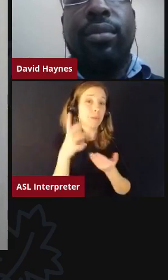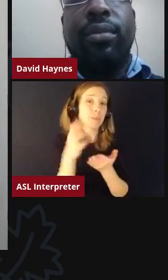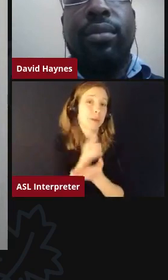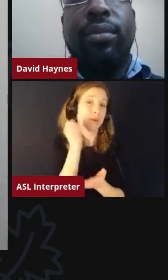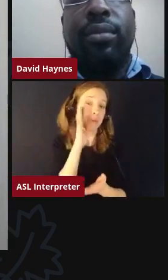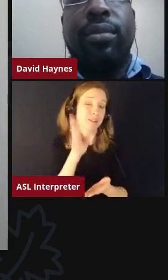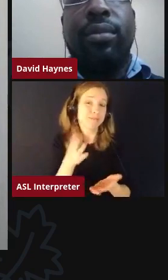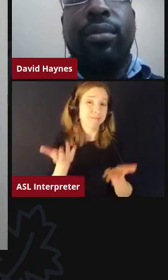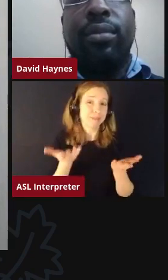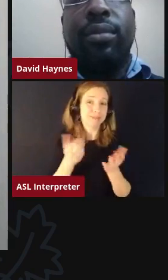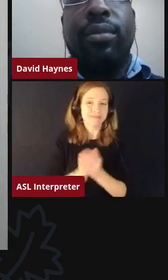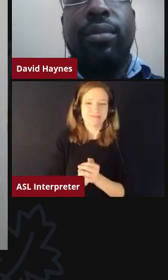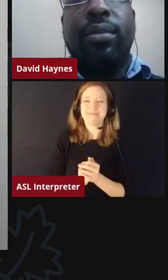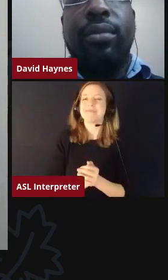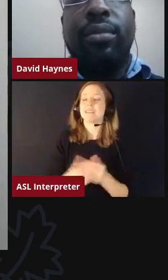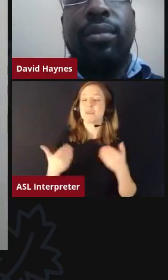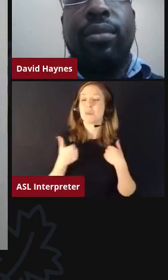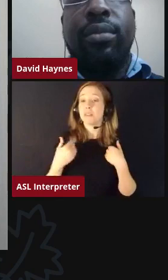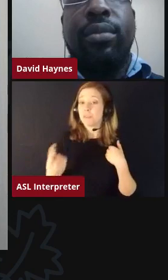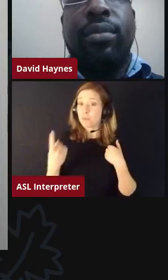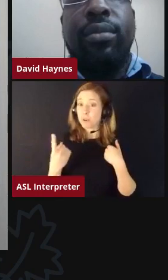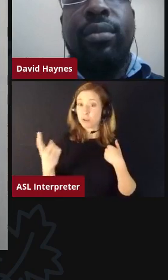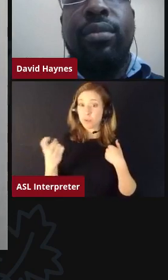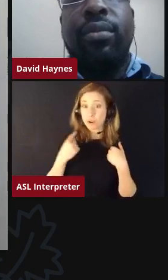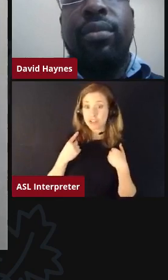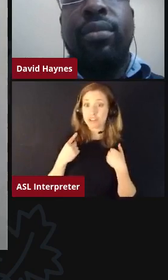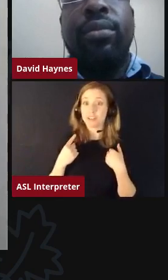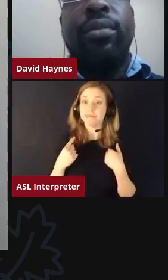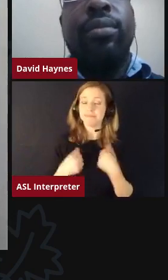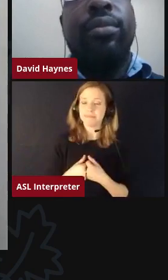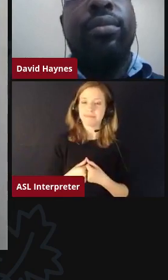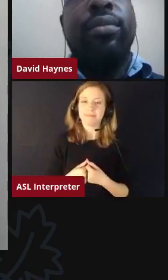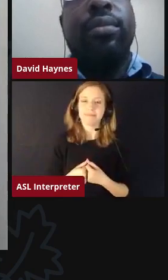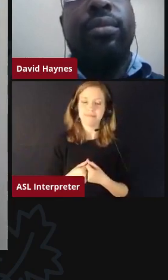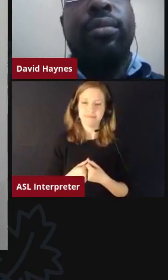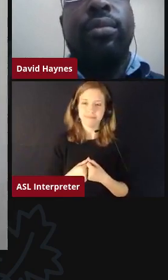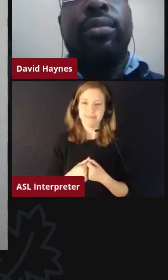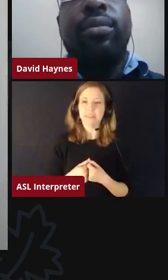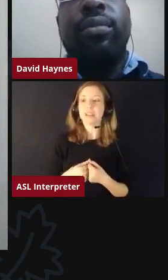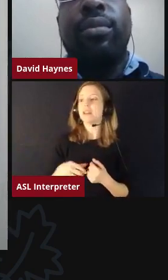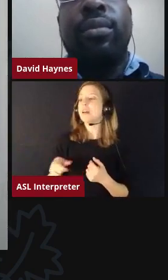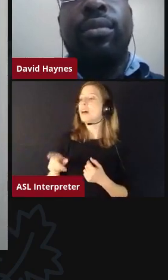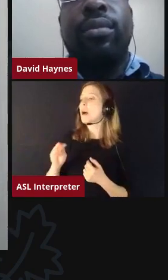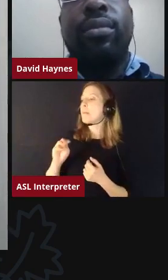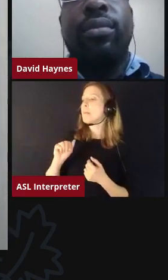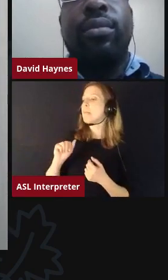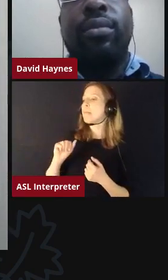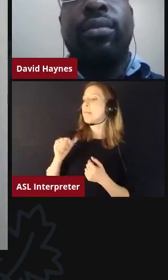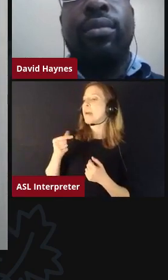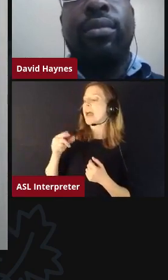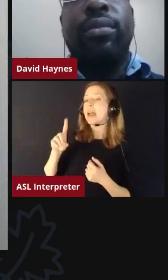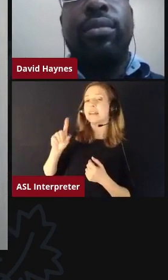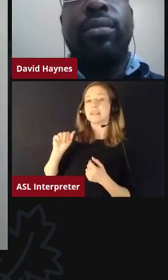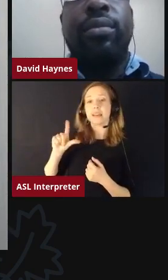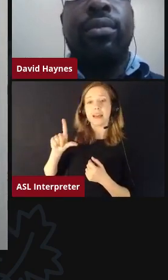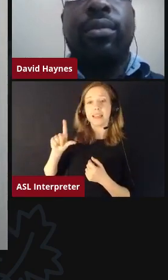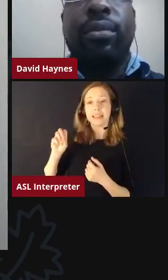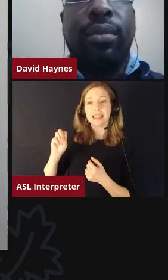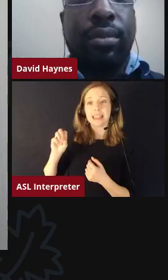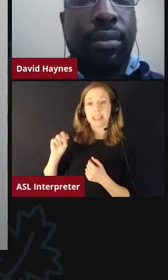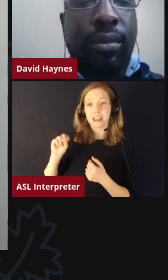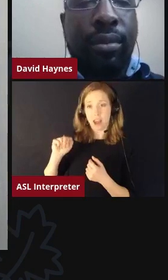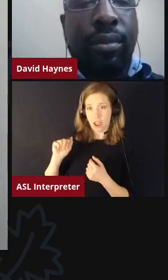do have a question from one of our audience members, Magdalena, and she's asking